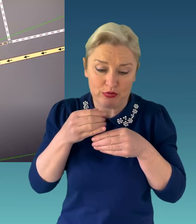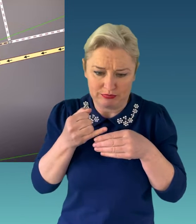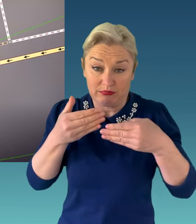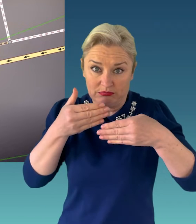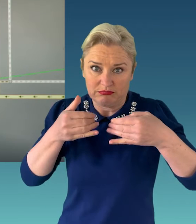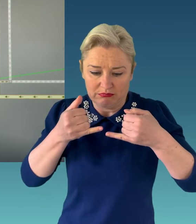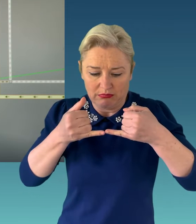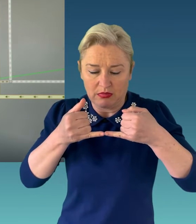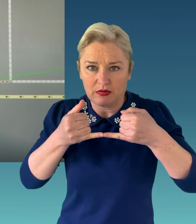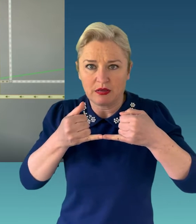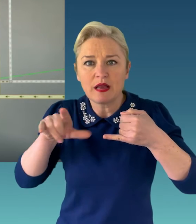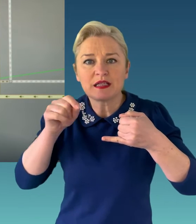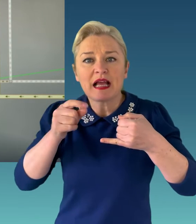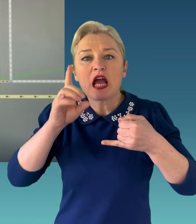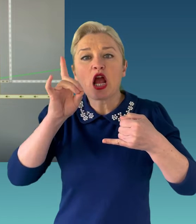is.